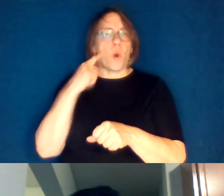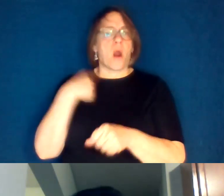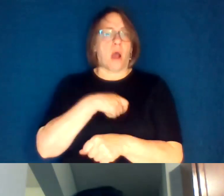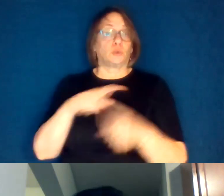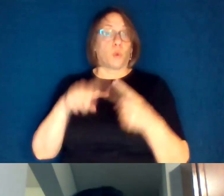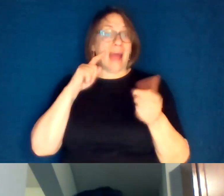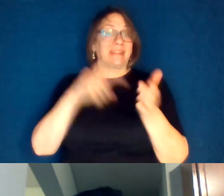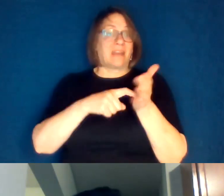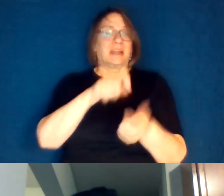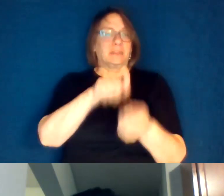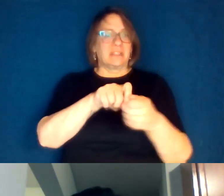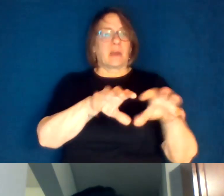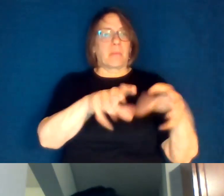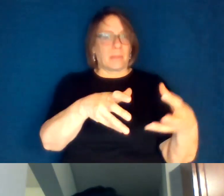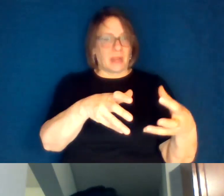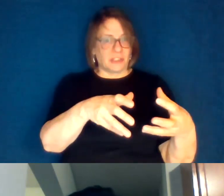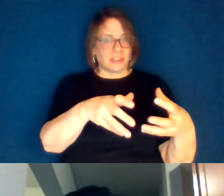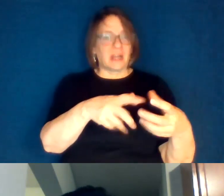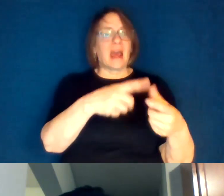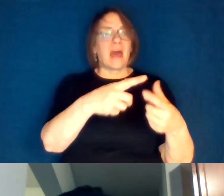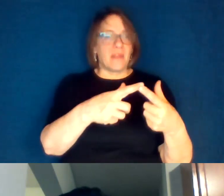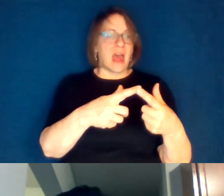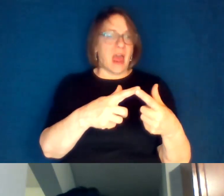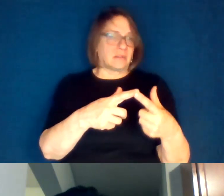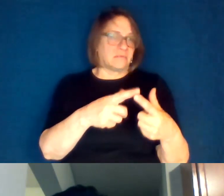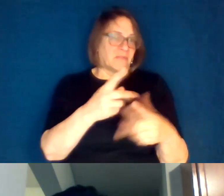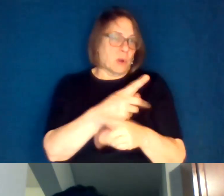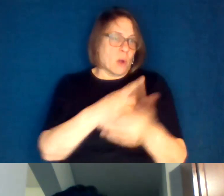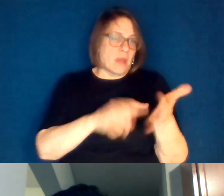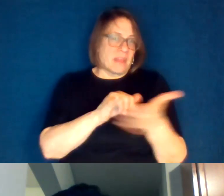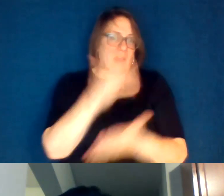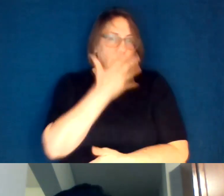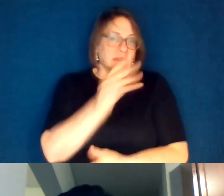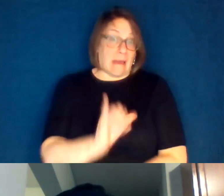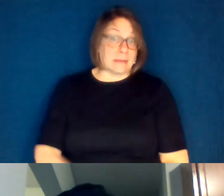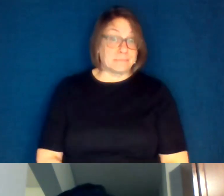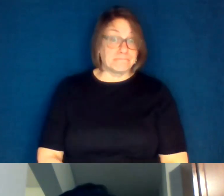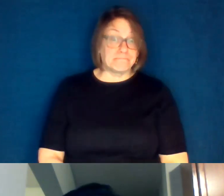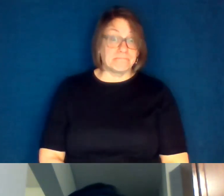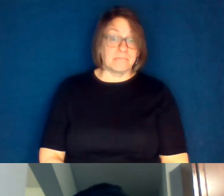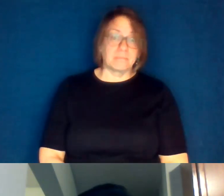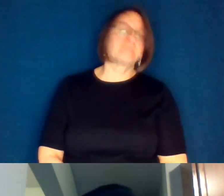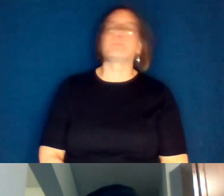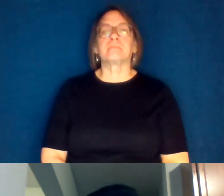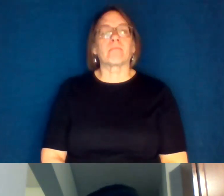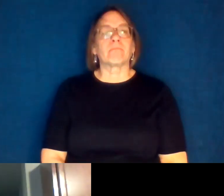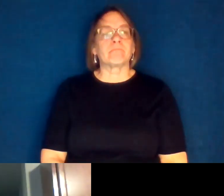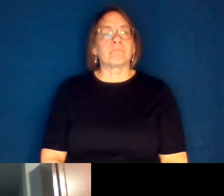populations? And then how comprehensive does that data actually look like? Okay, perfect, thank you.